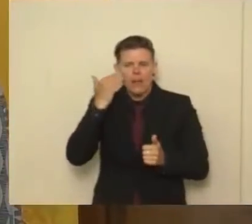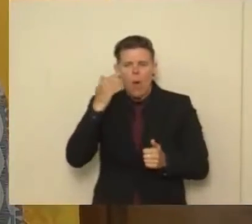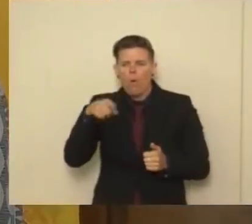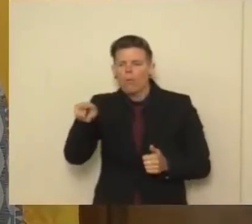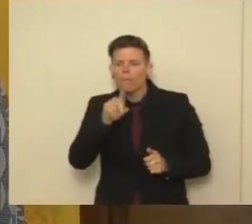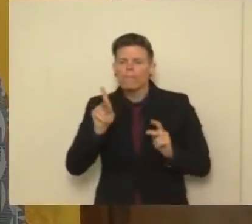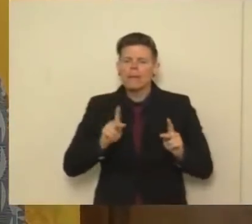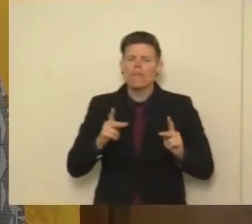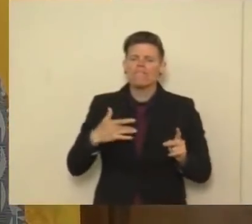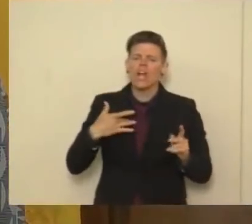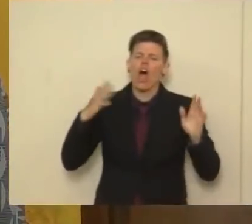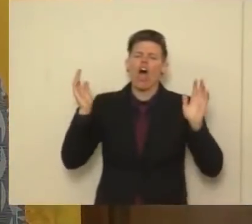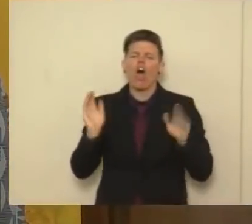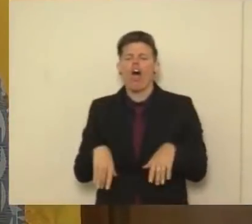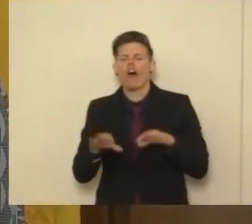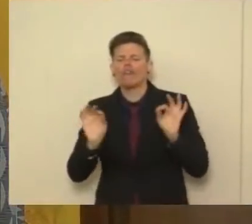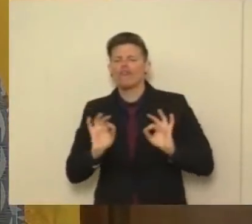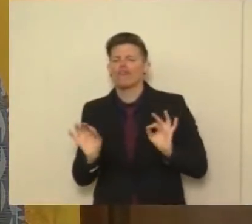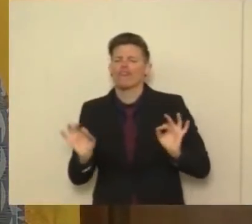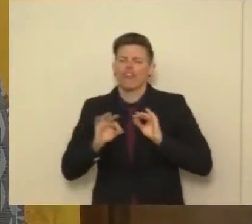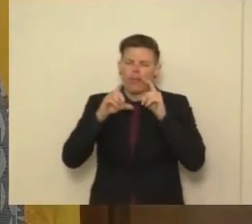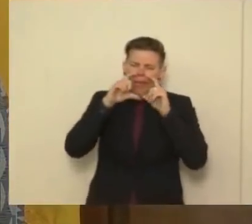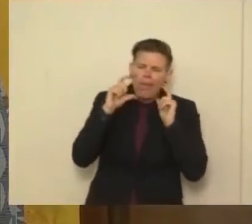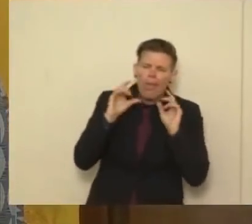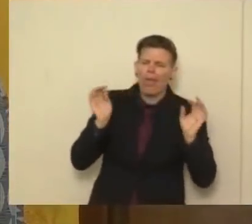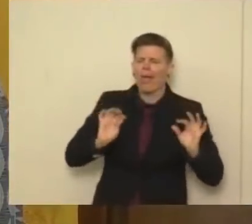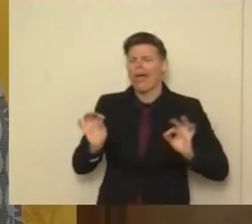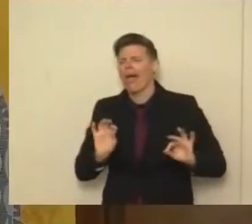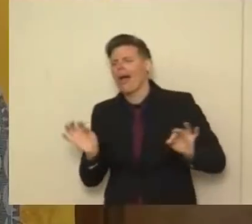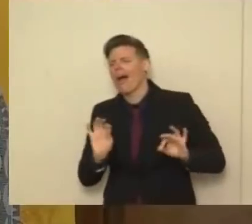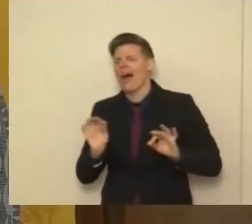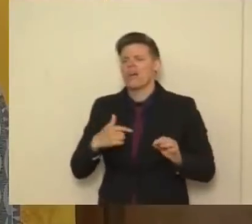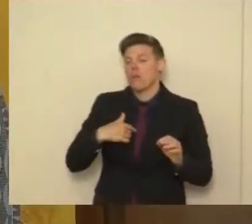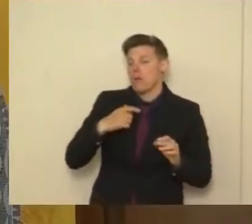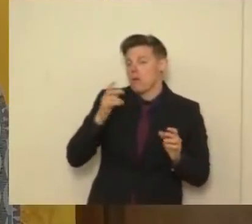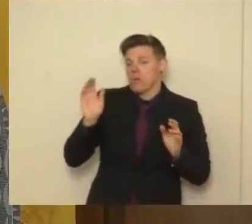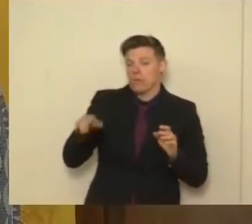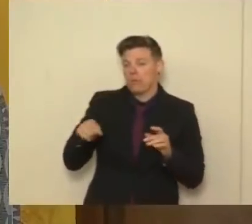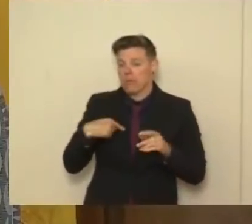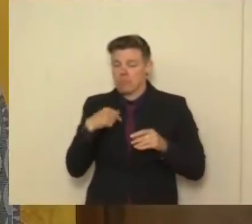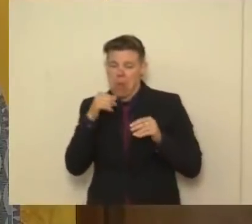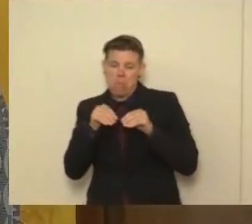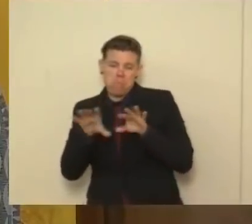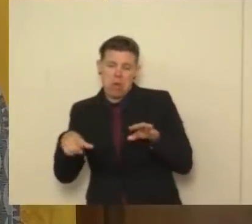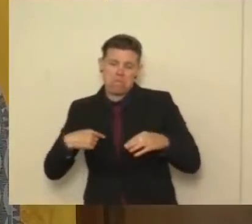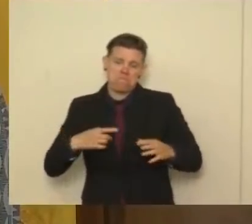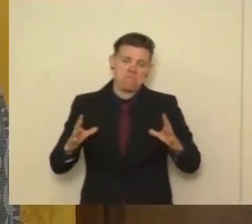if I get it. I don't know anyone who's older, I'm not really going to spread it. All untrue.